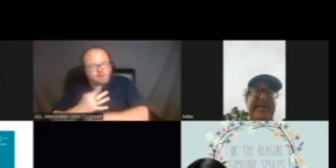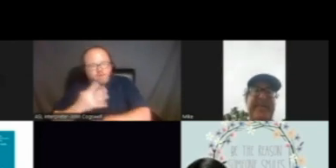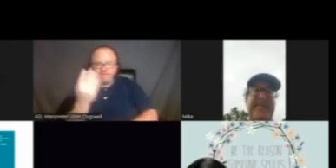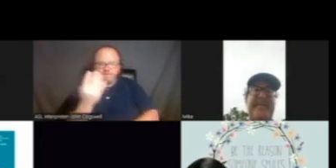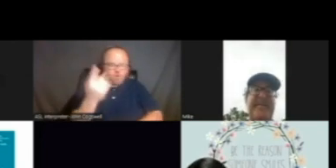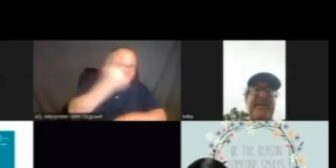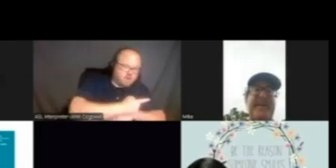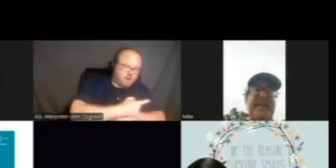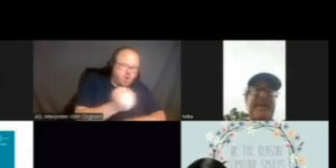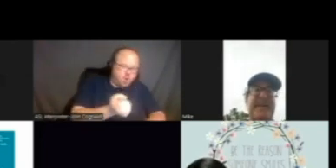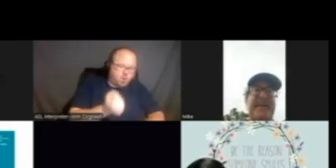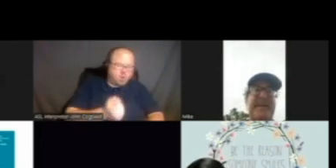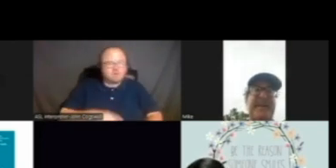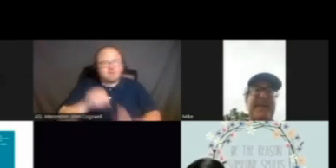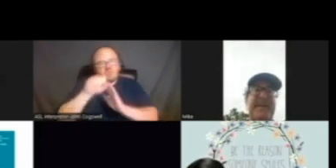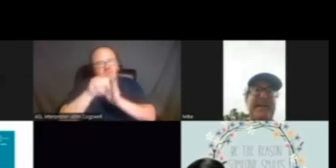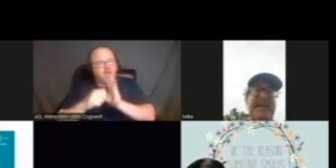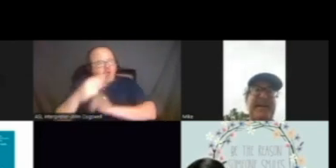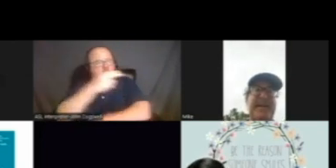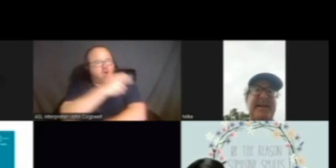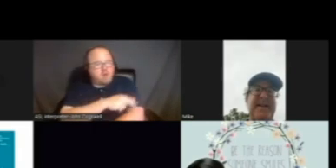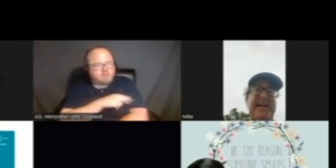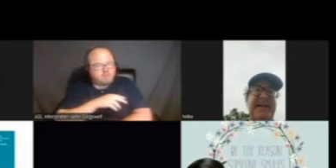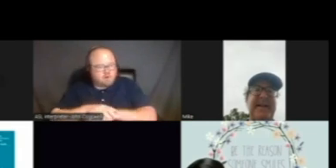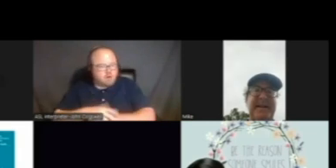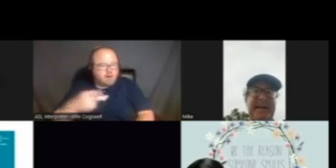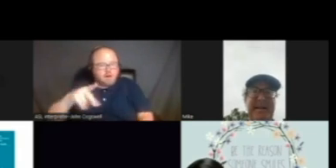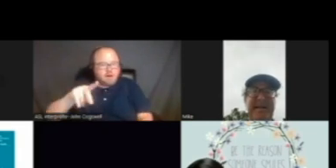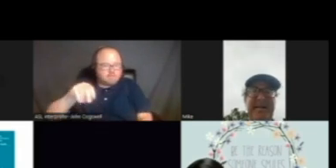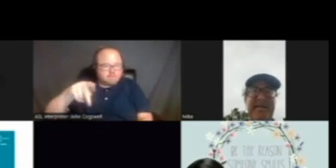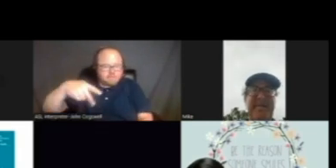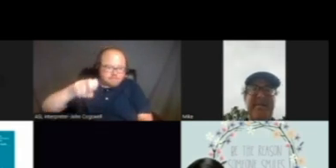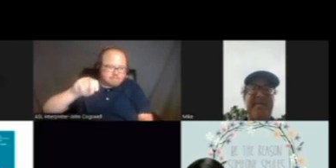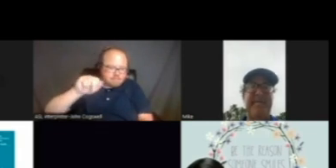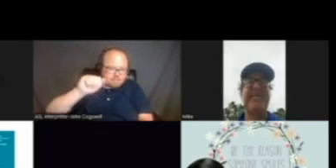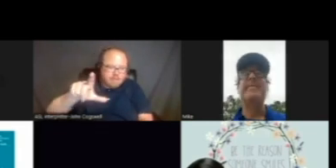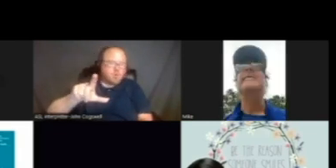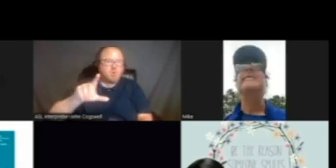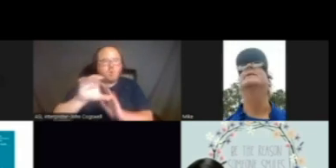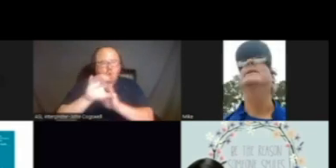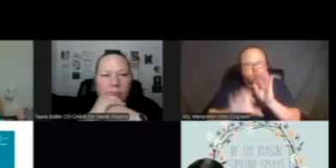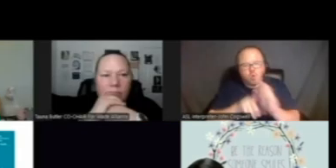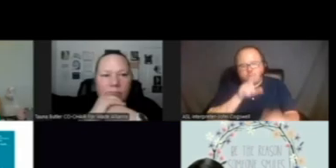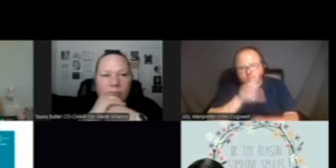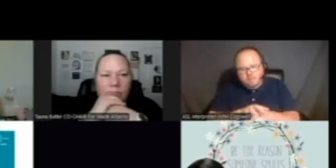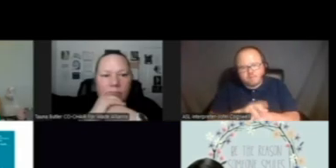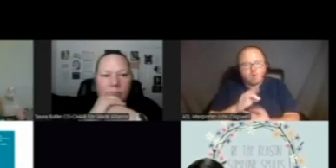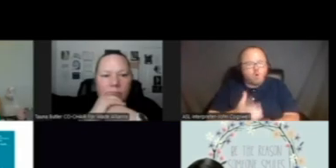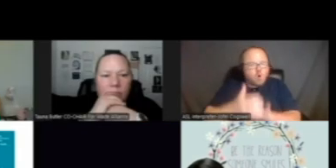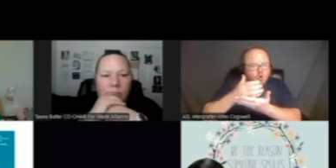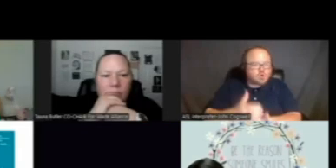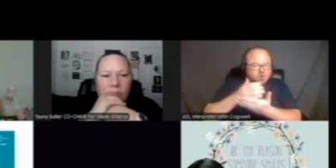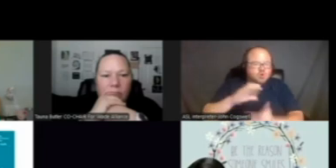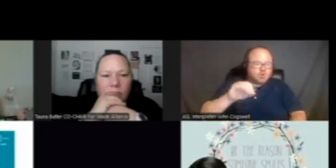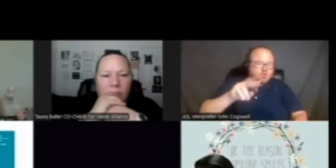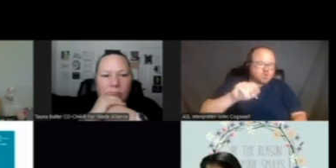holds, state hospitals where people are on penal code commitments or LPC, LPS conservatorships, and longer